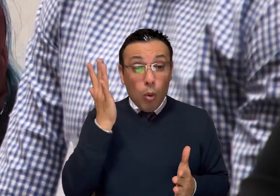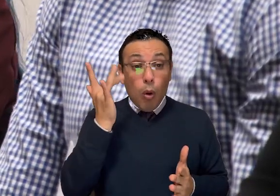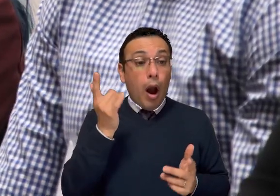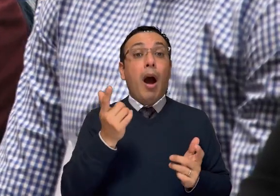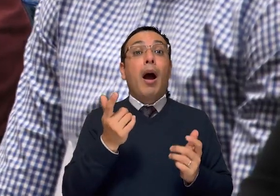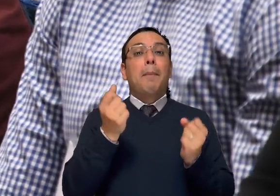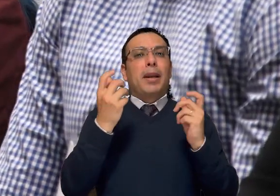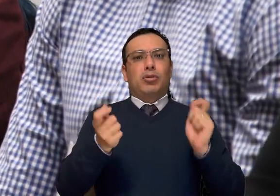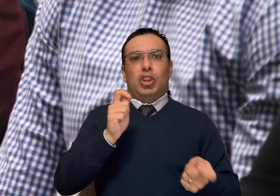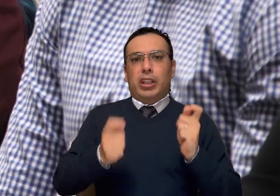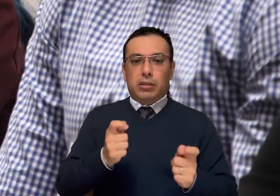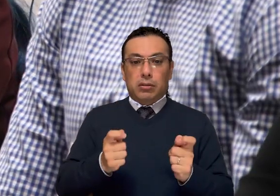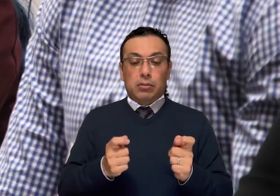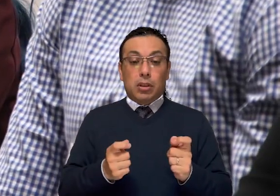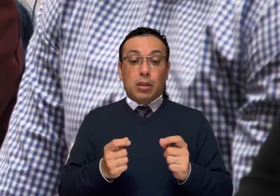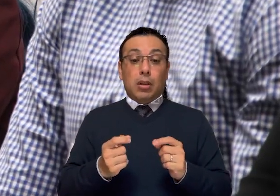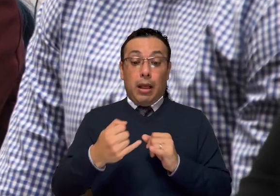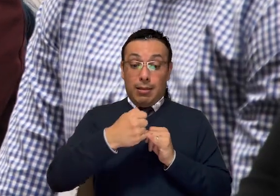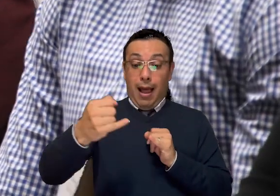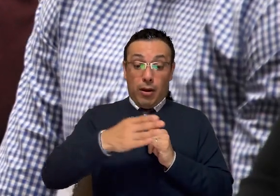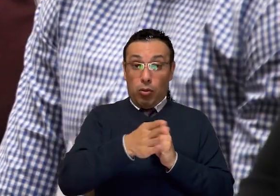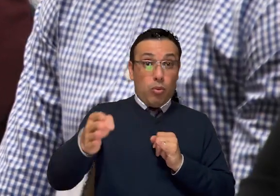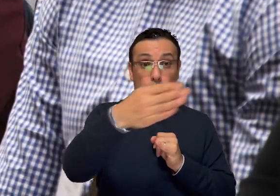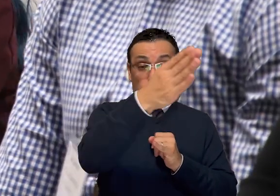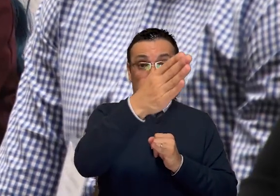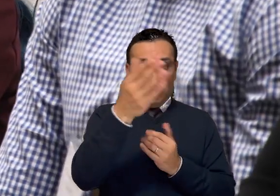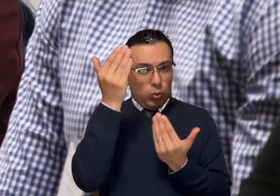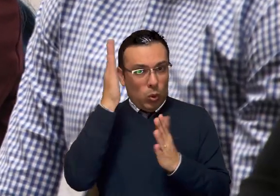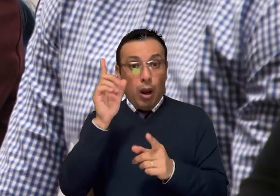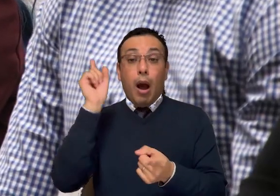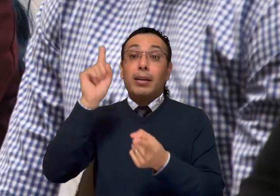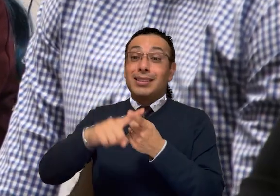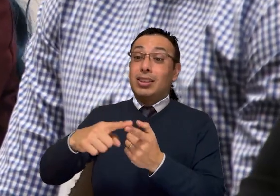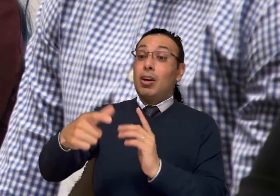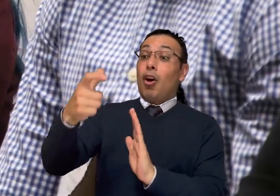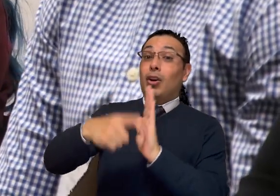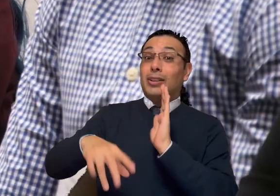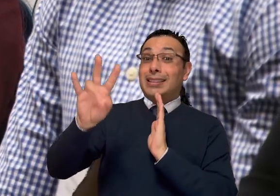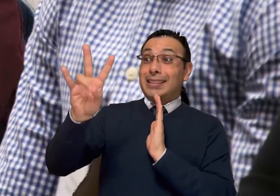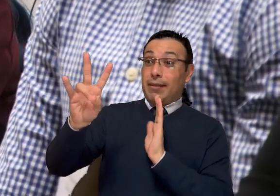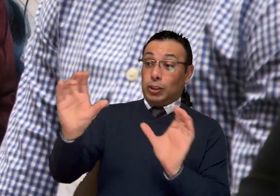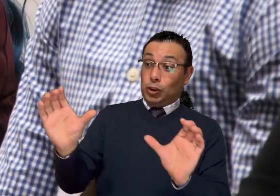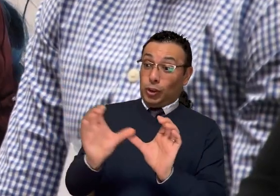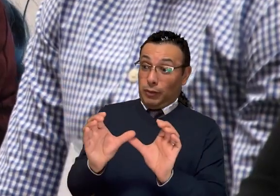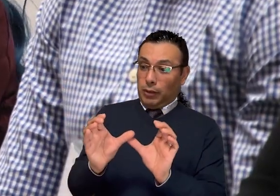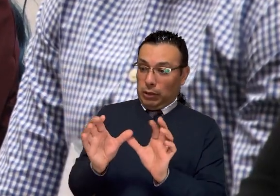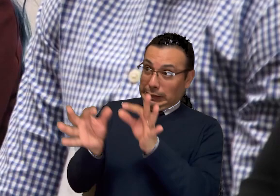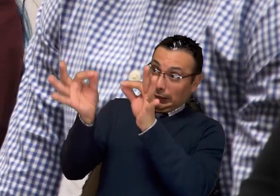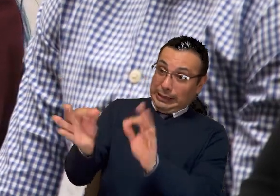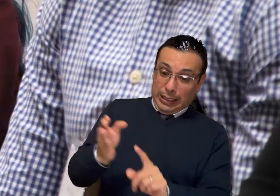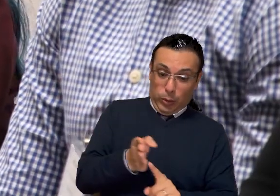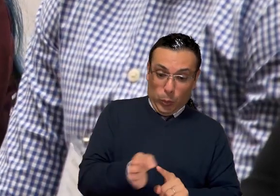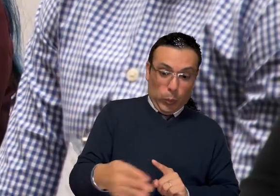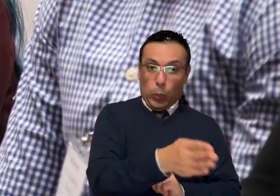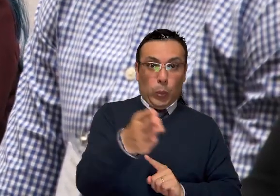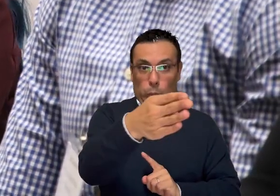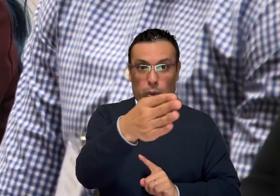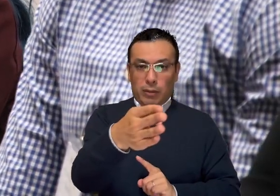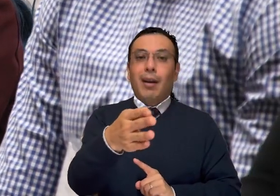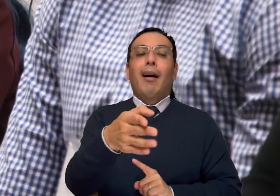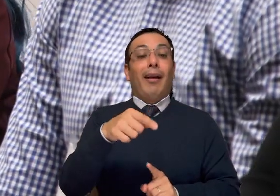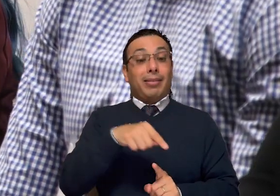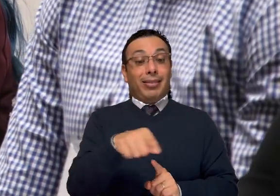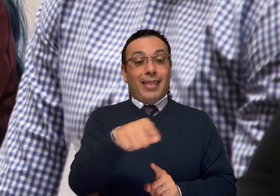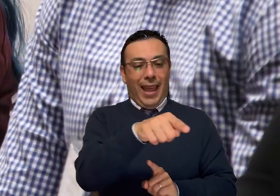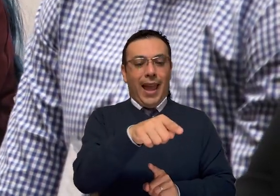7 certificate. And that influences what we're going to pay, because it influences where we're going to go. So this is a long process.